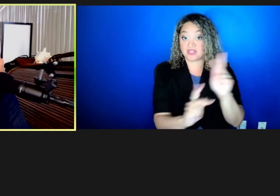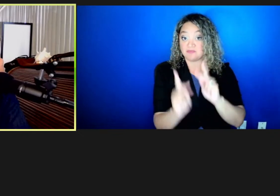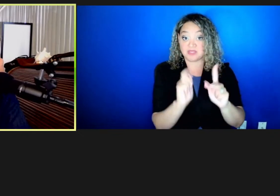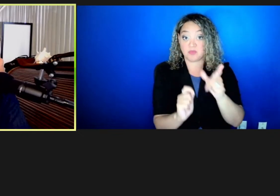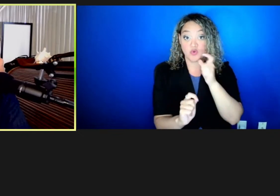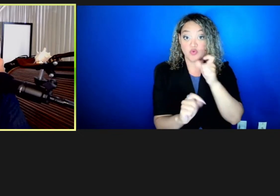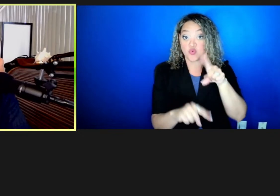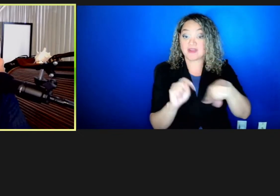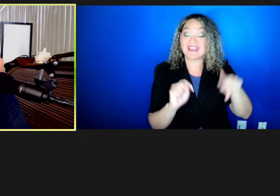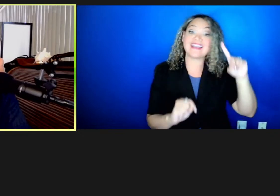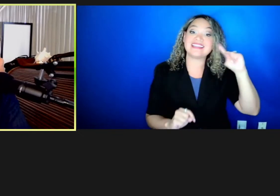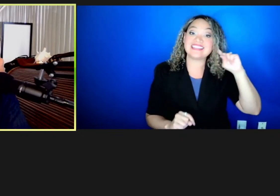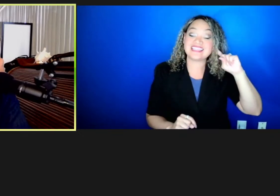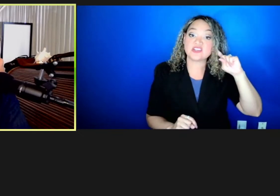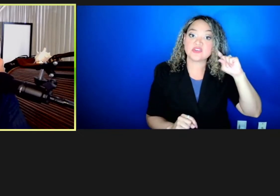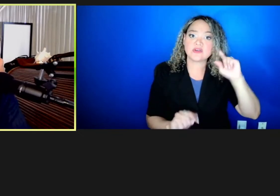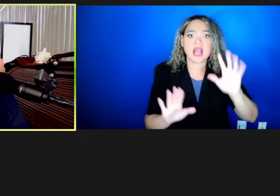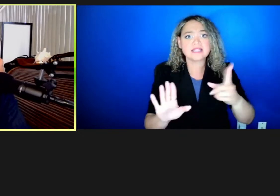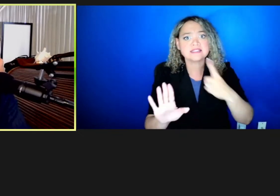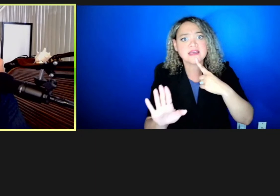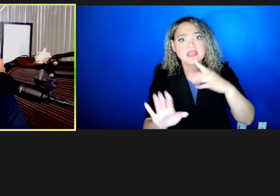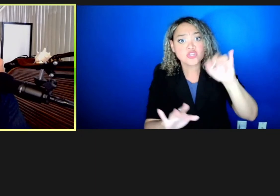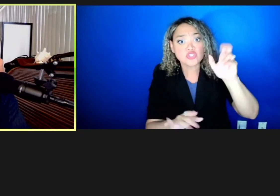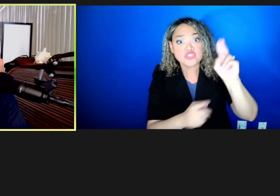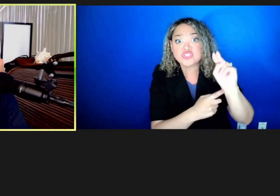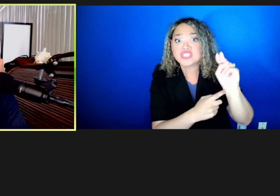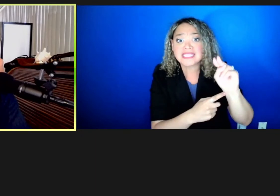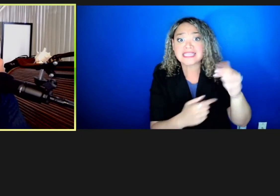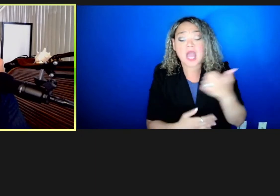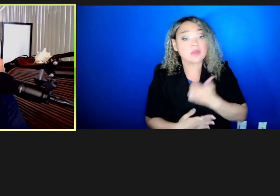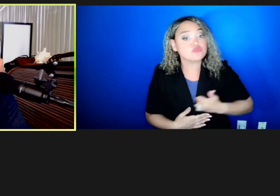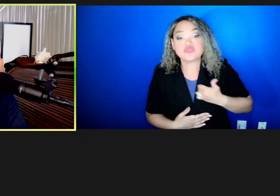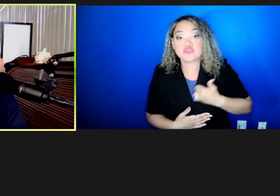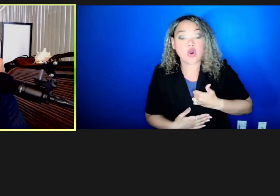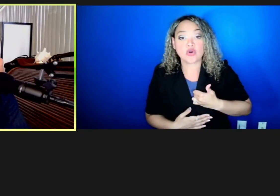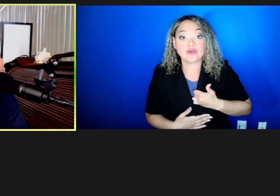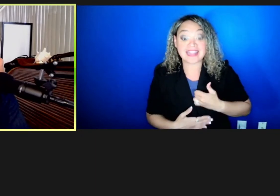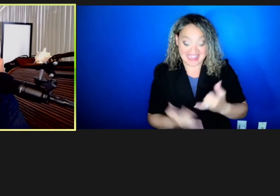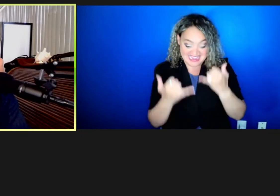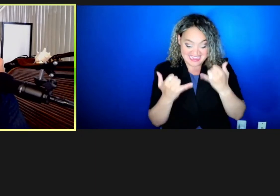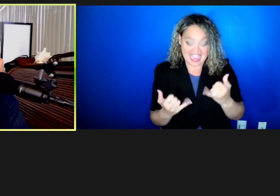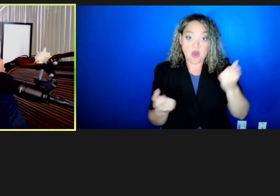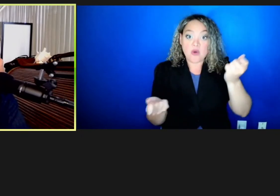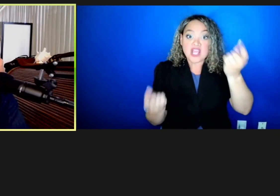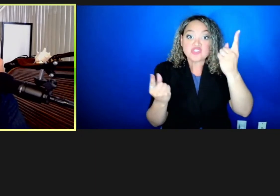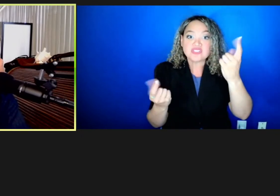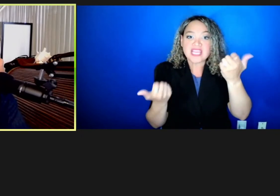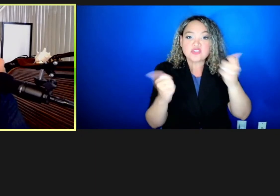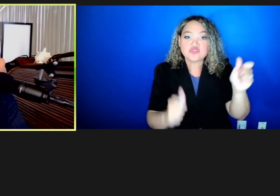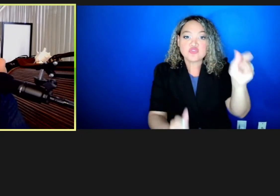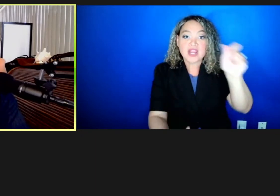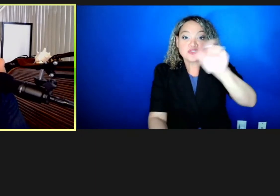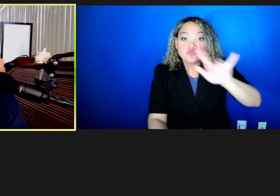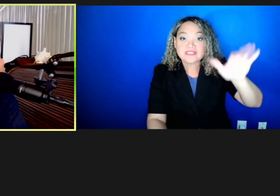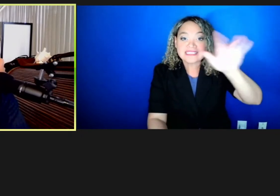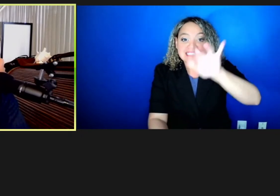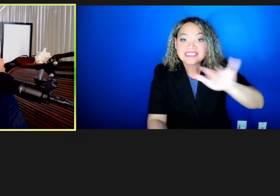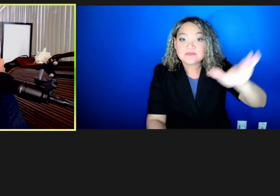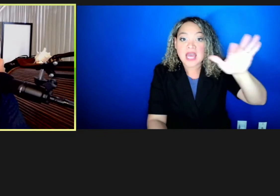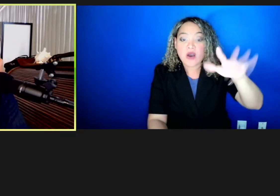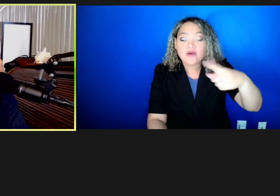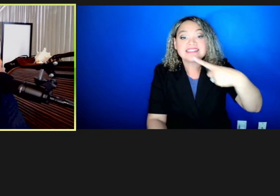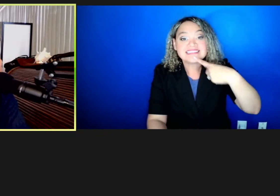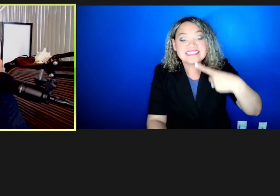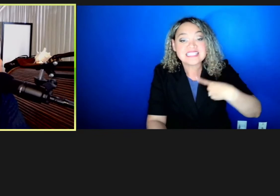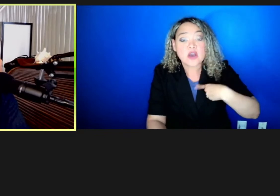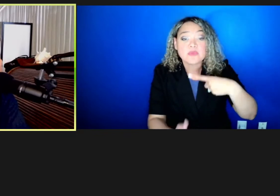hear. I said to her, "Jean, I'm sorry. Now I see that you're fingerspelling. Tell me what